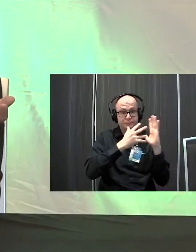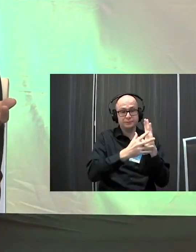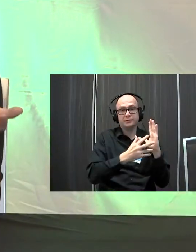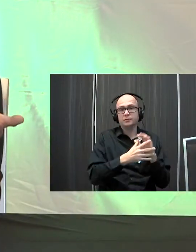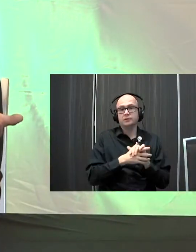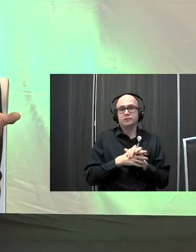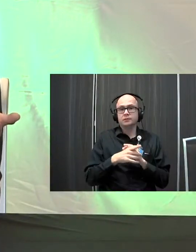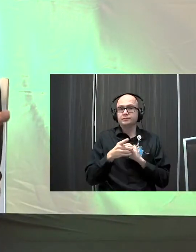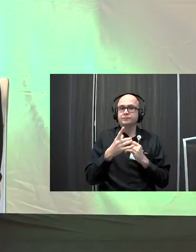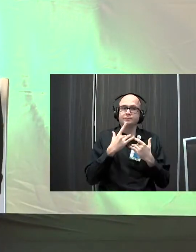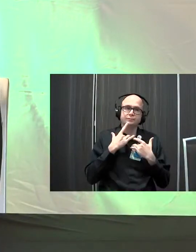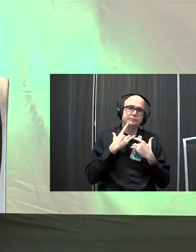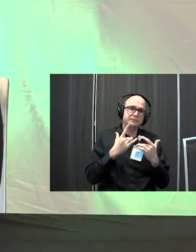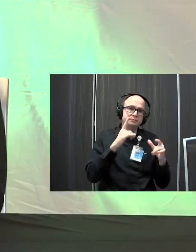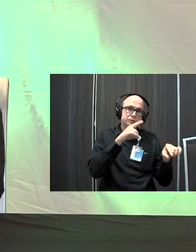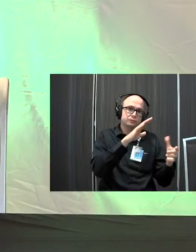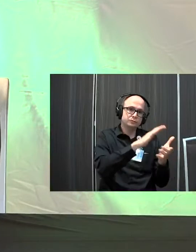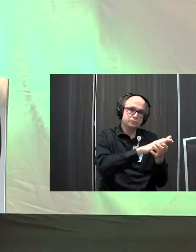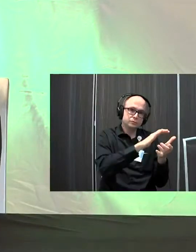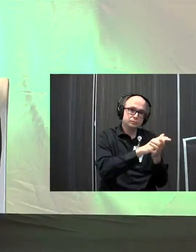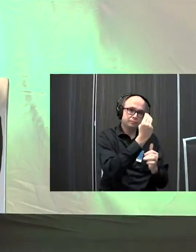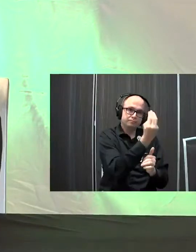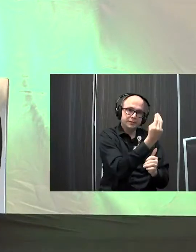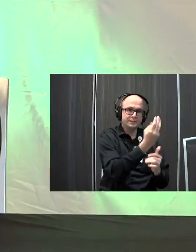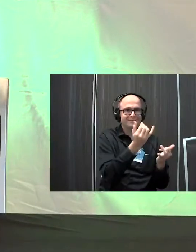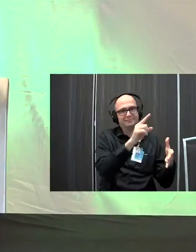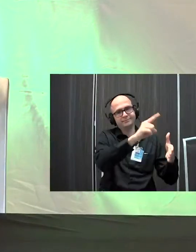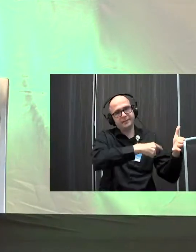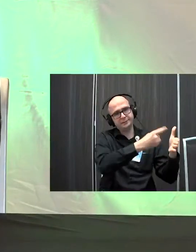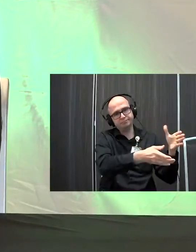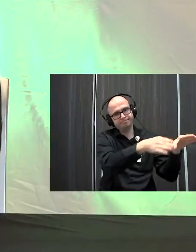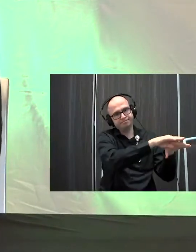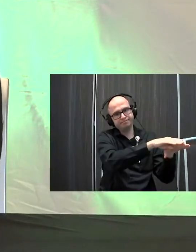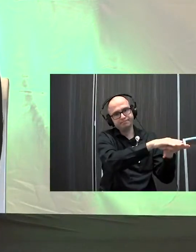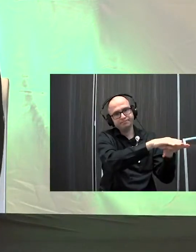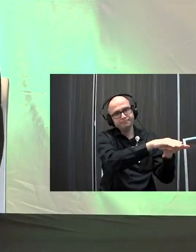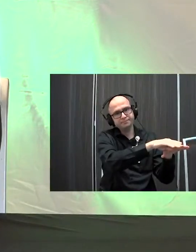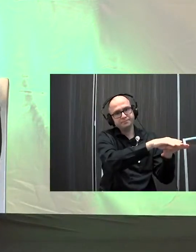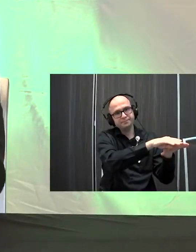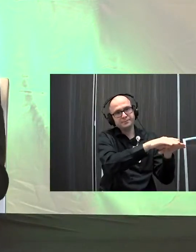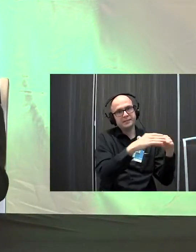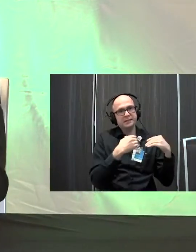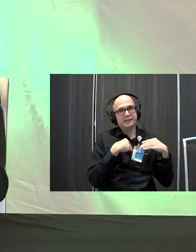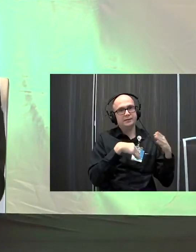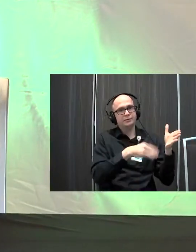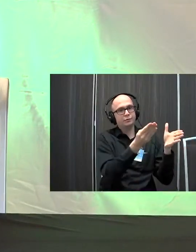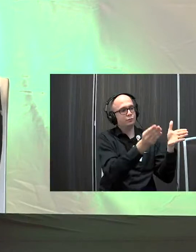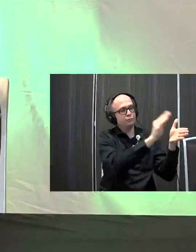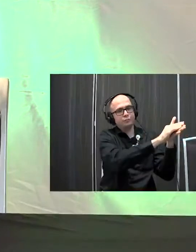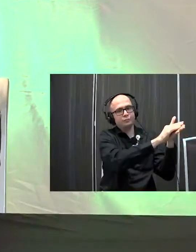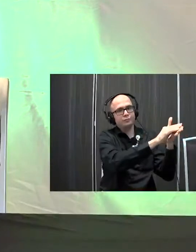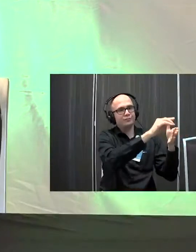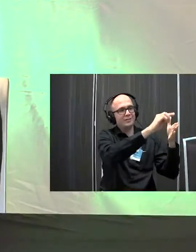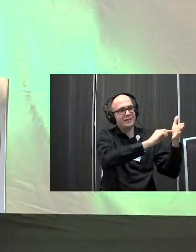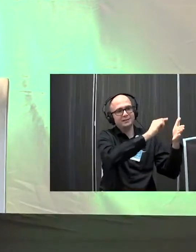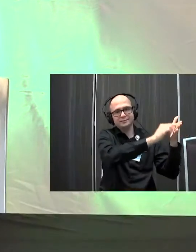you typically go to school on Monday, but school is canceled that day, can you have a something that goes over that's like an X